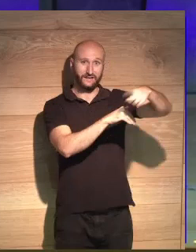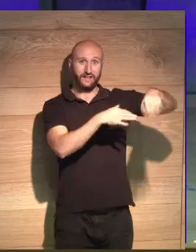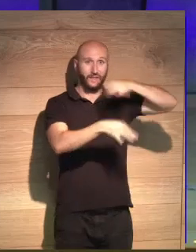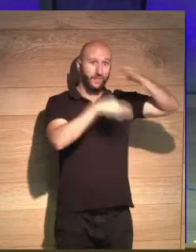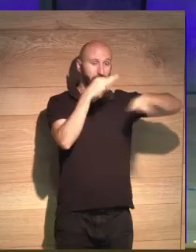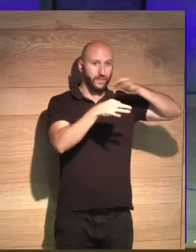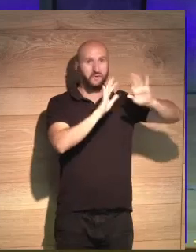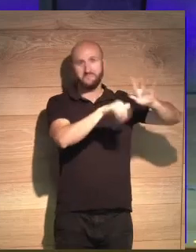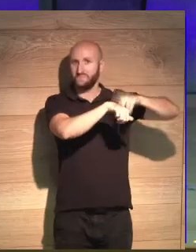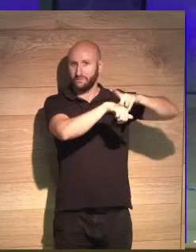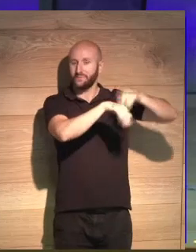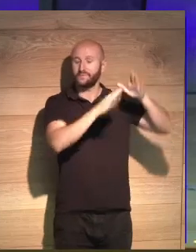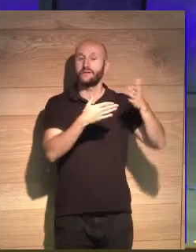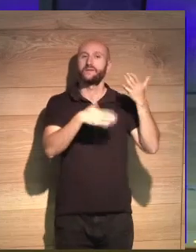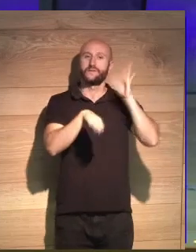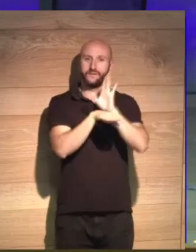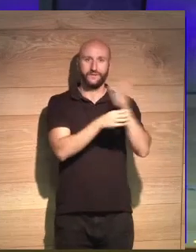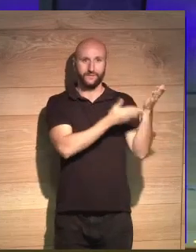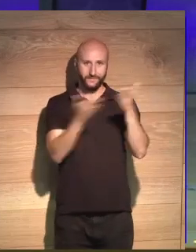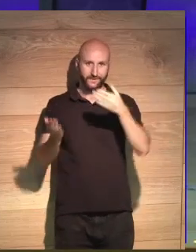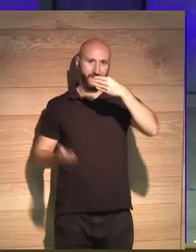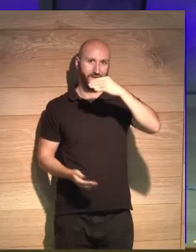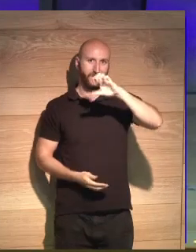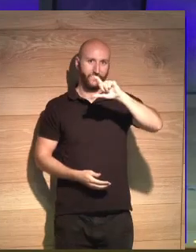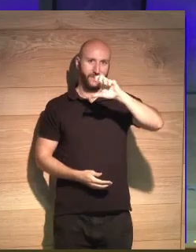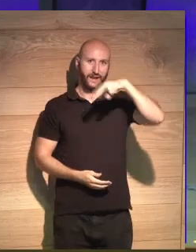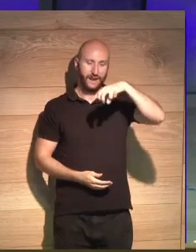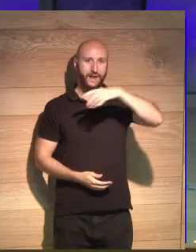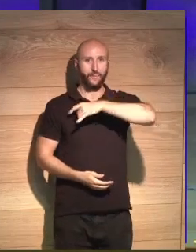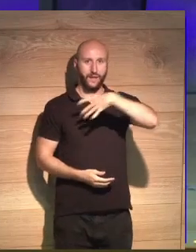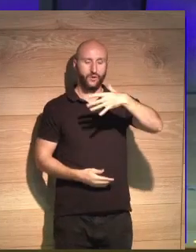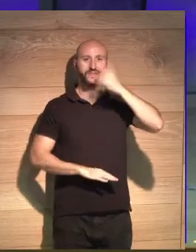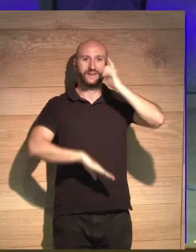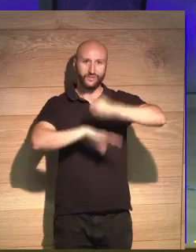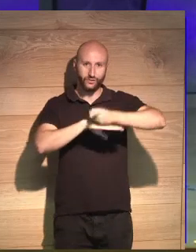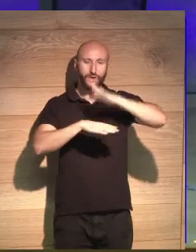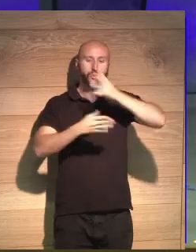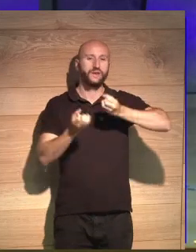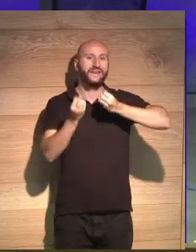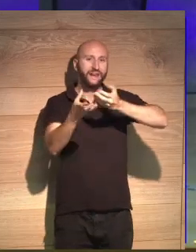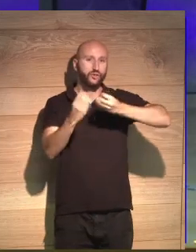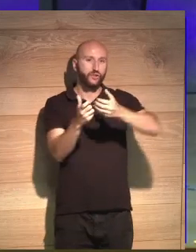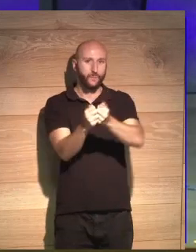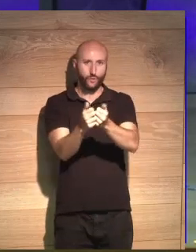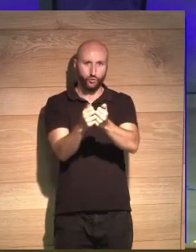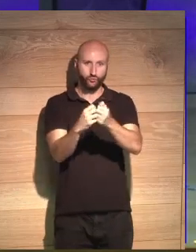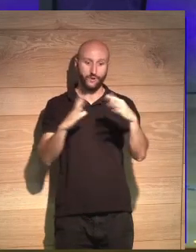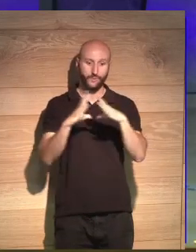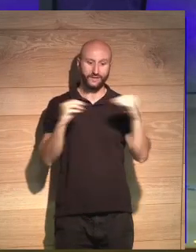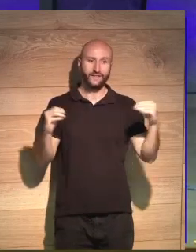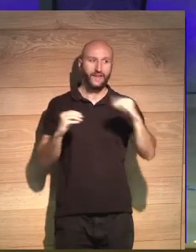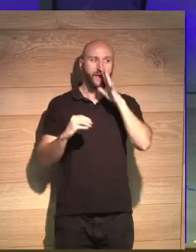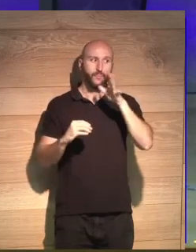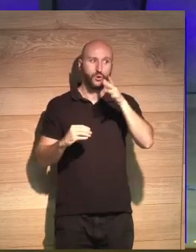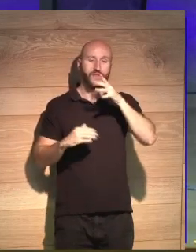for those who are a bit late. I want to introduce our next guest, Belén Maynard